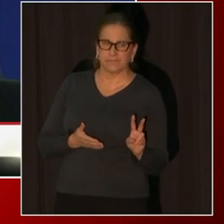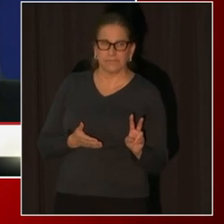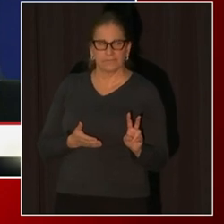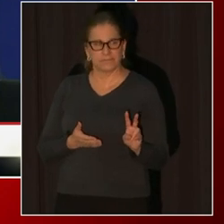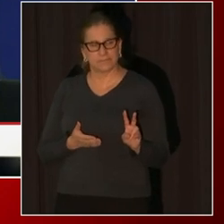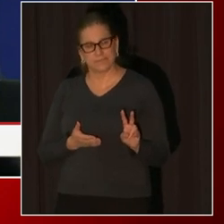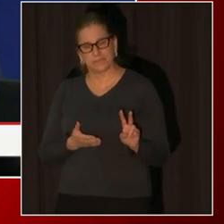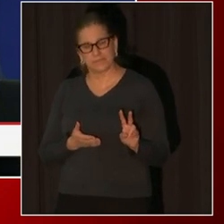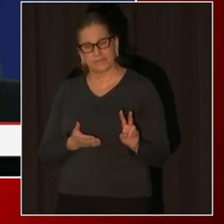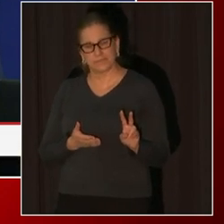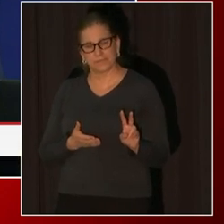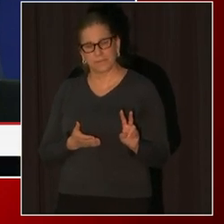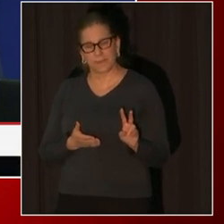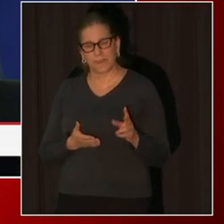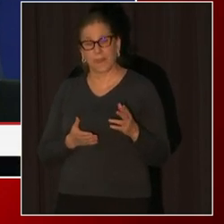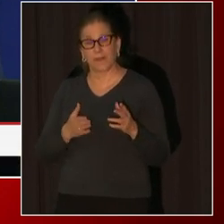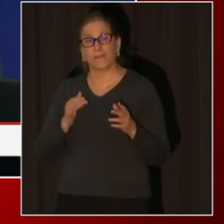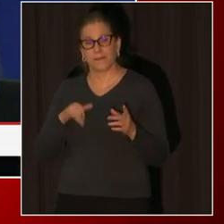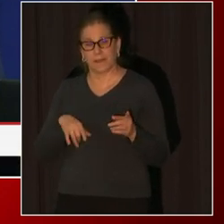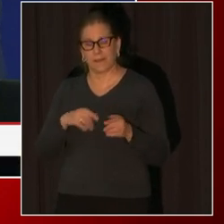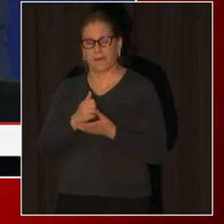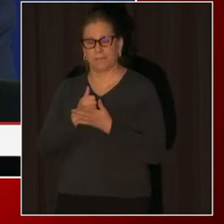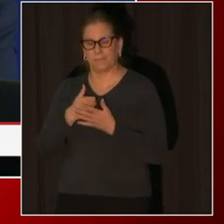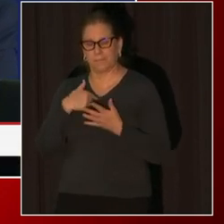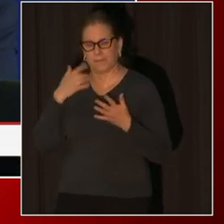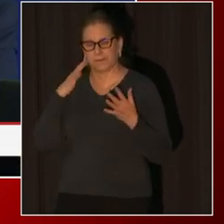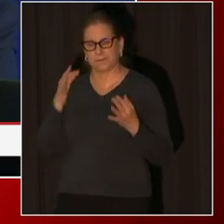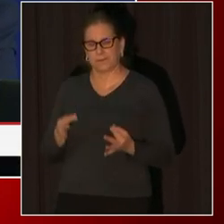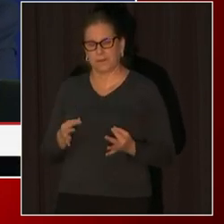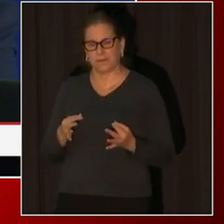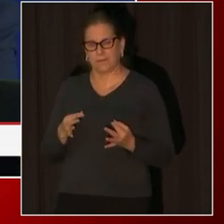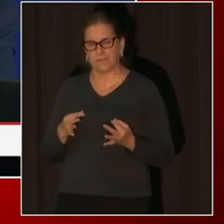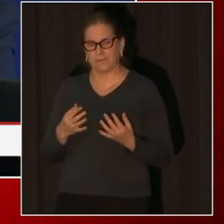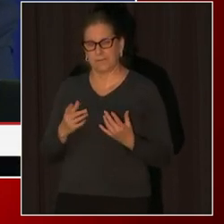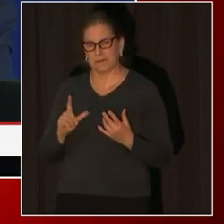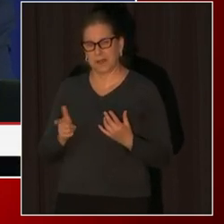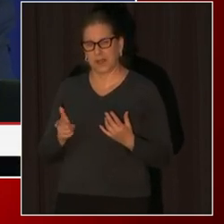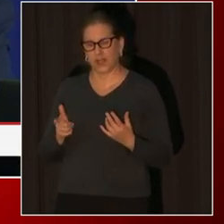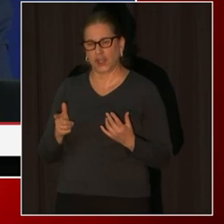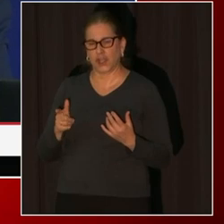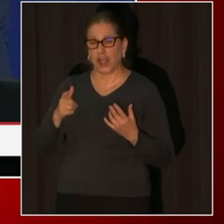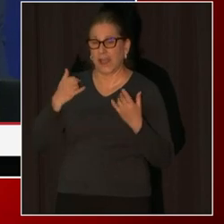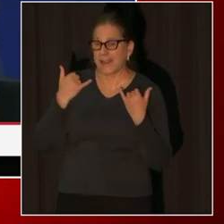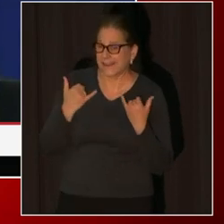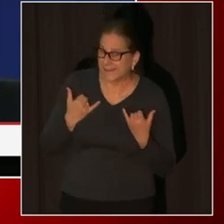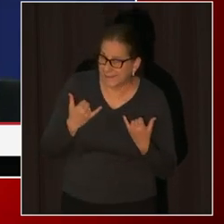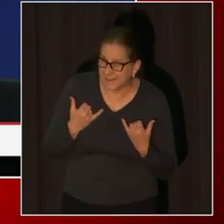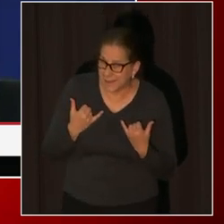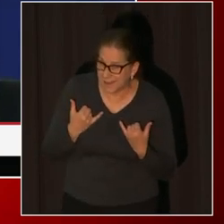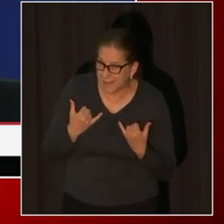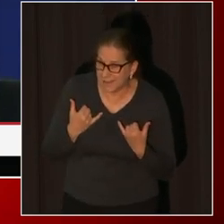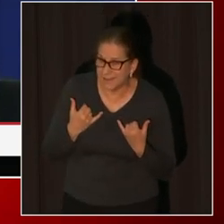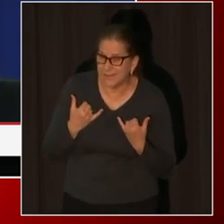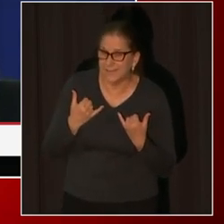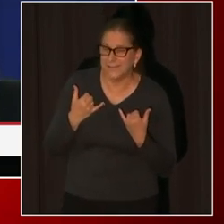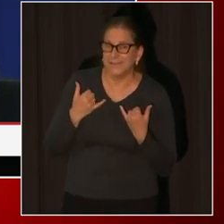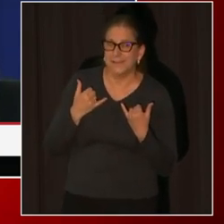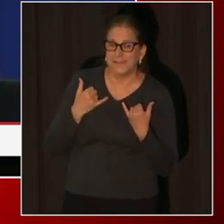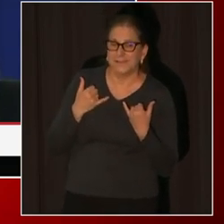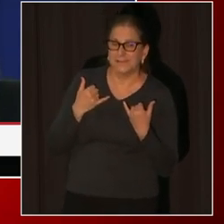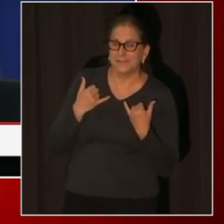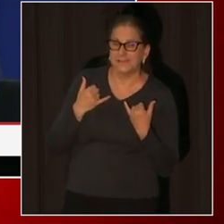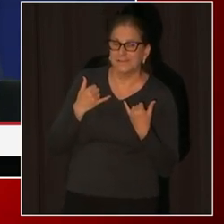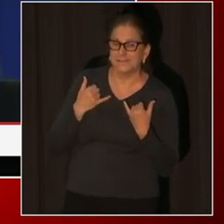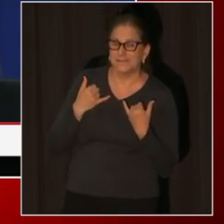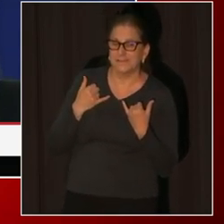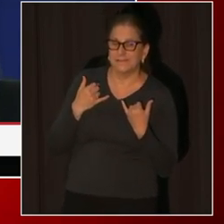We'll make that determination in a few weeks, so that if it needs to go live on its due date, that there'll be adequate time to do that. So sometime